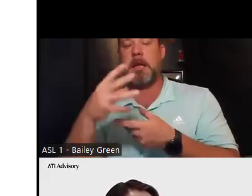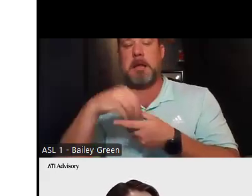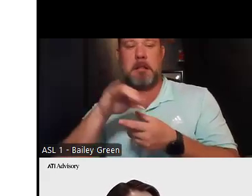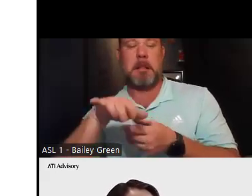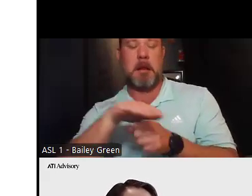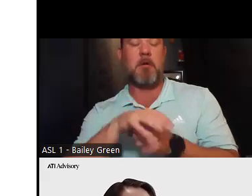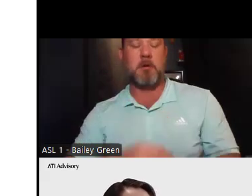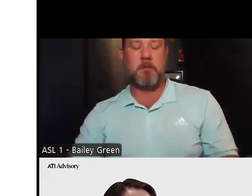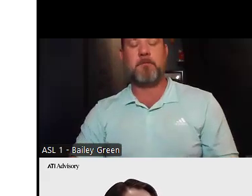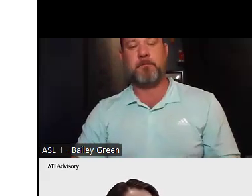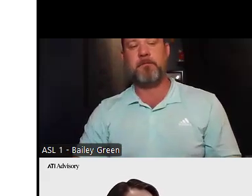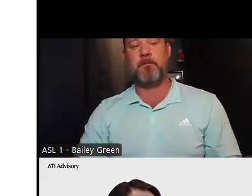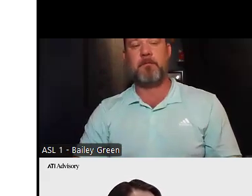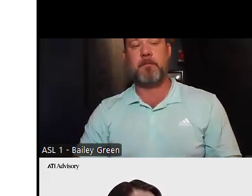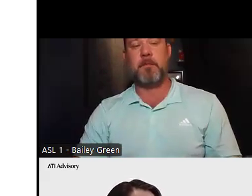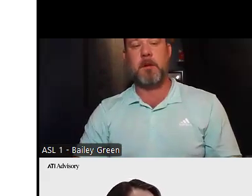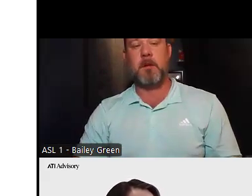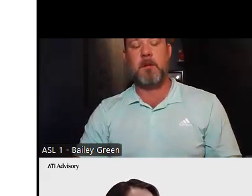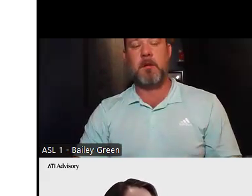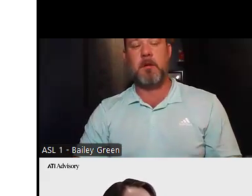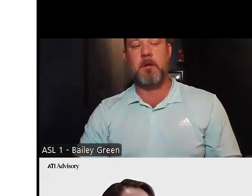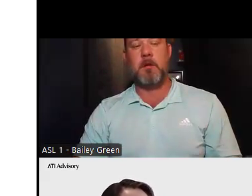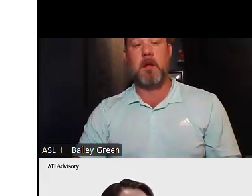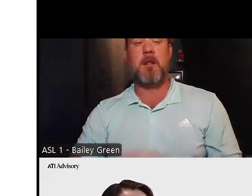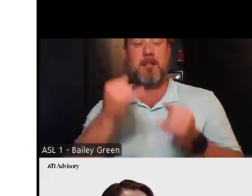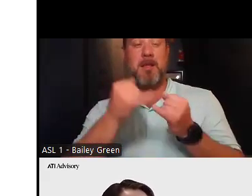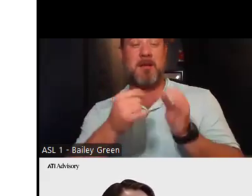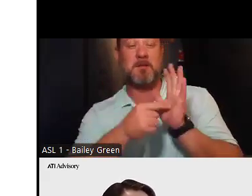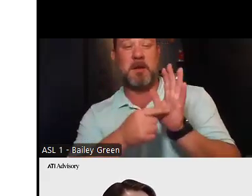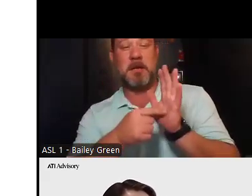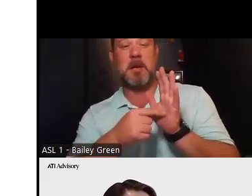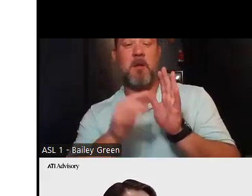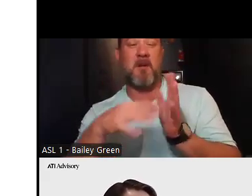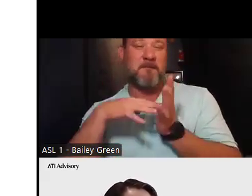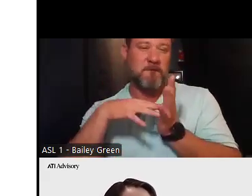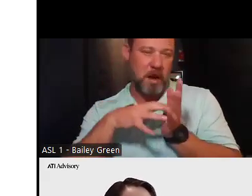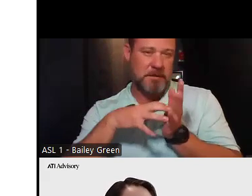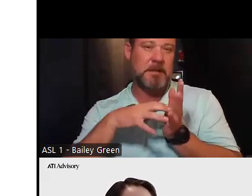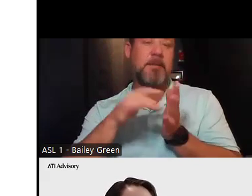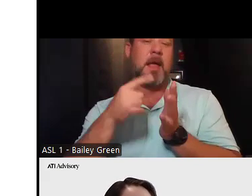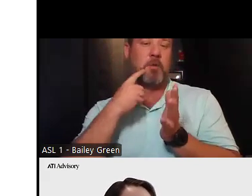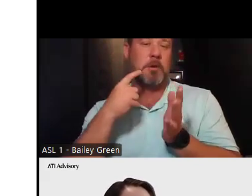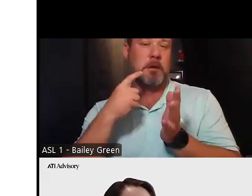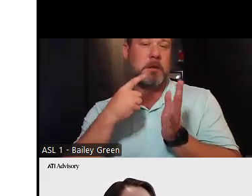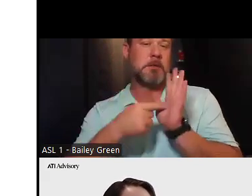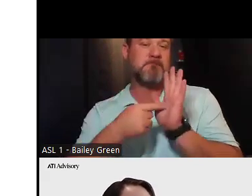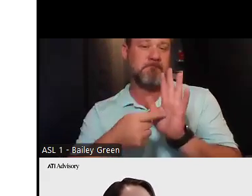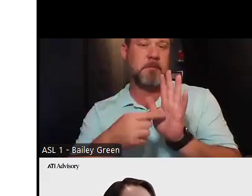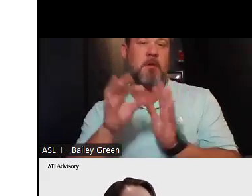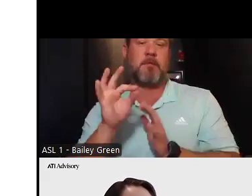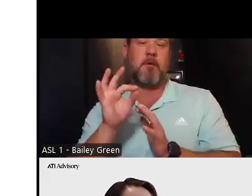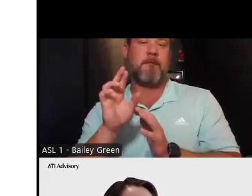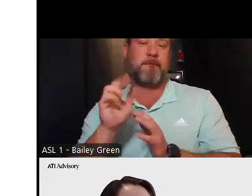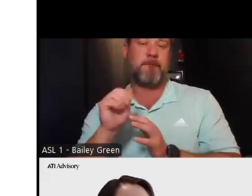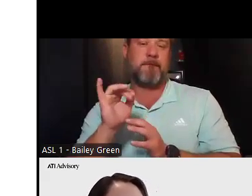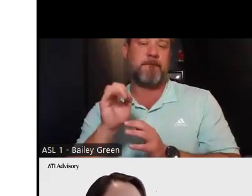area. And then lastly, and most importantly, they demonstrate a level of frailty that would make